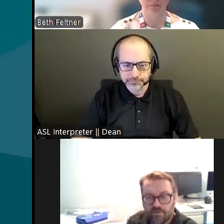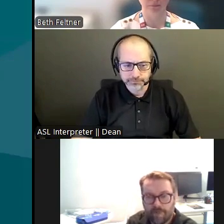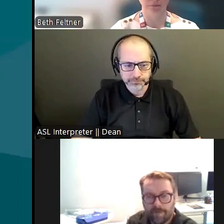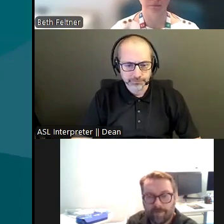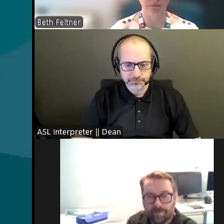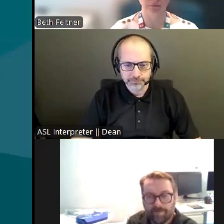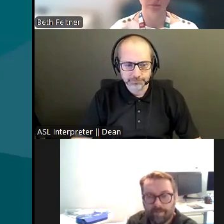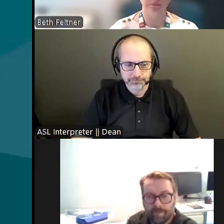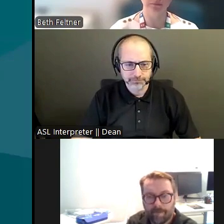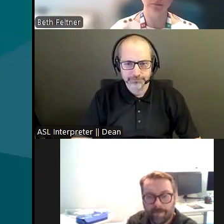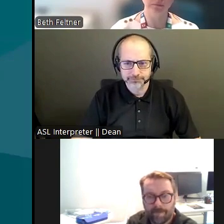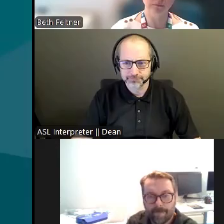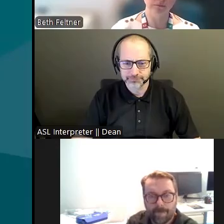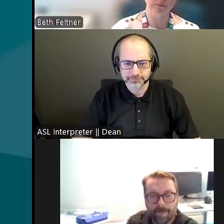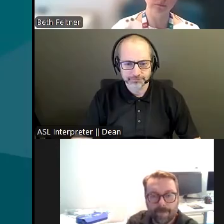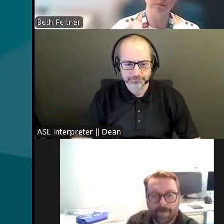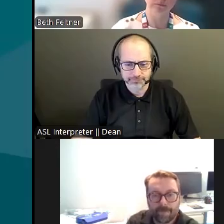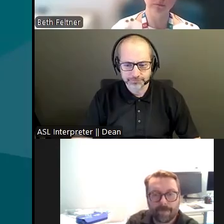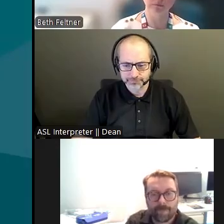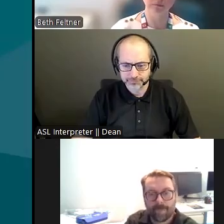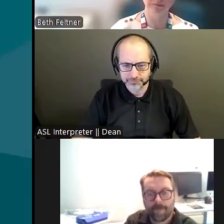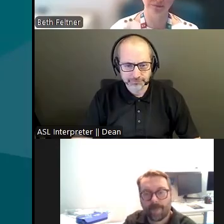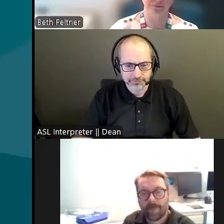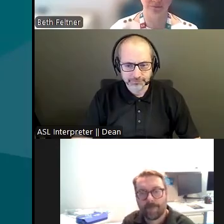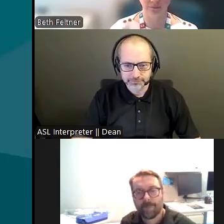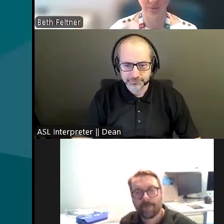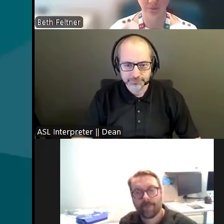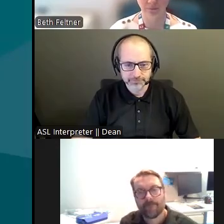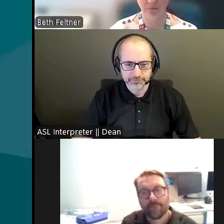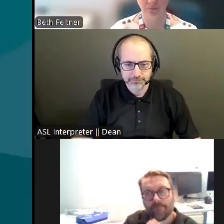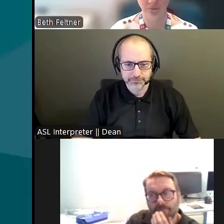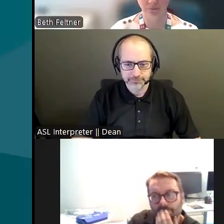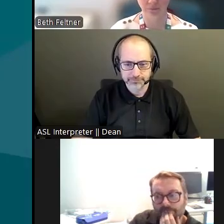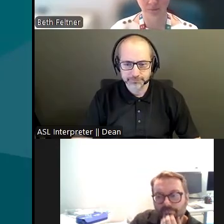I think it shows us the results after, right? Yeah.